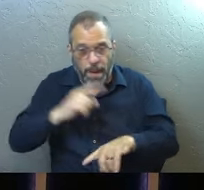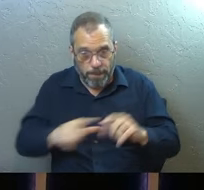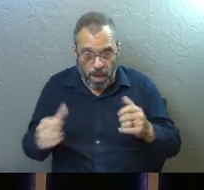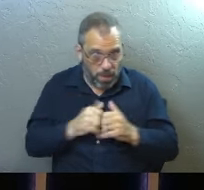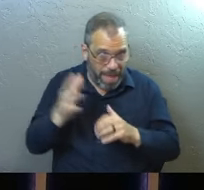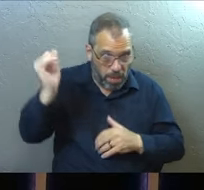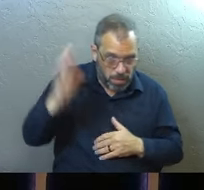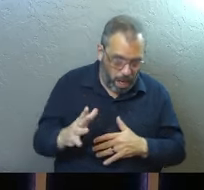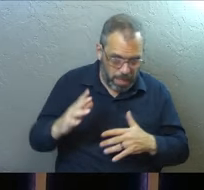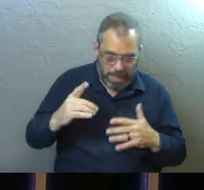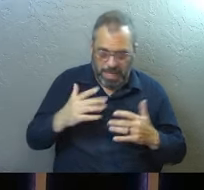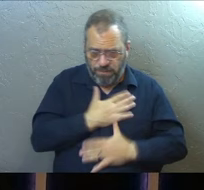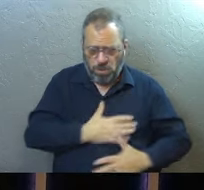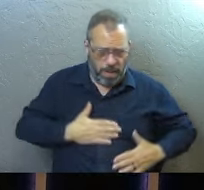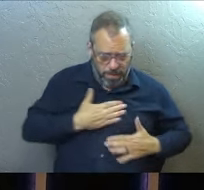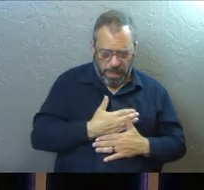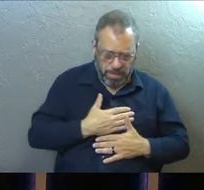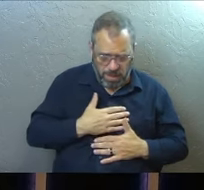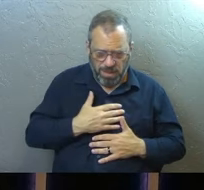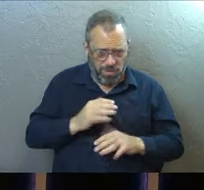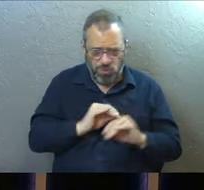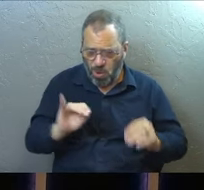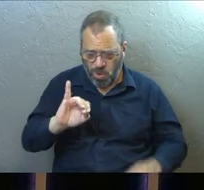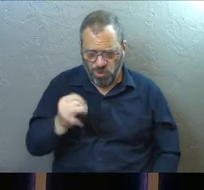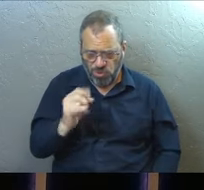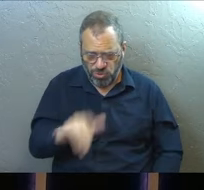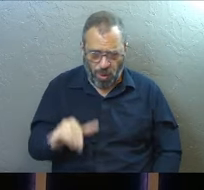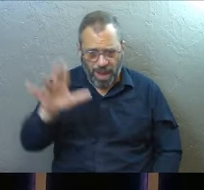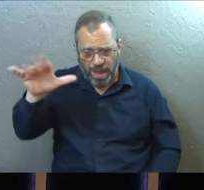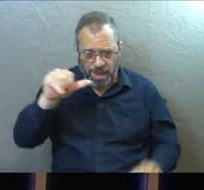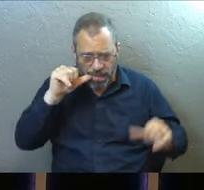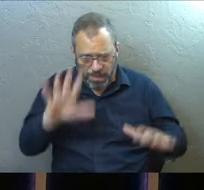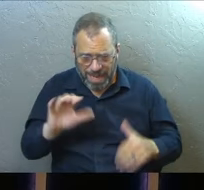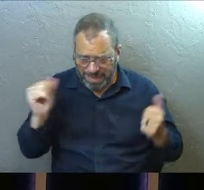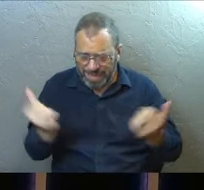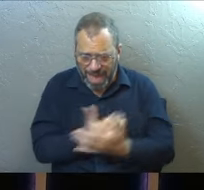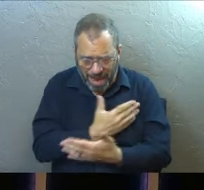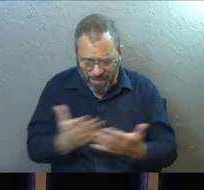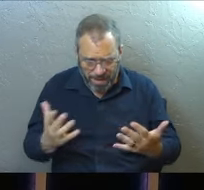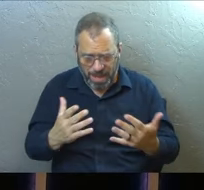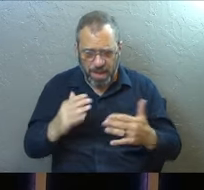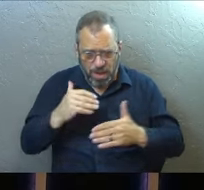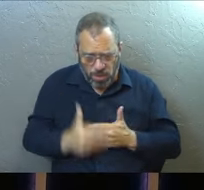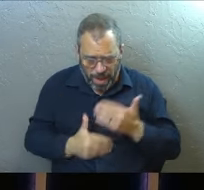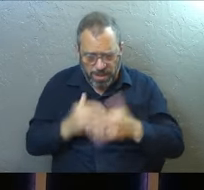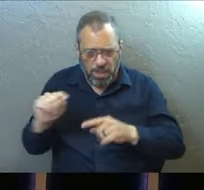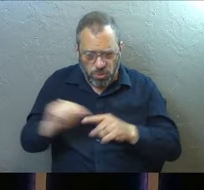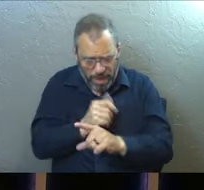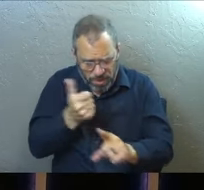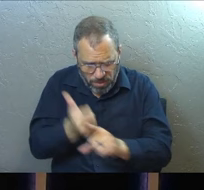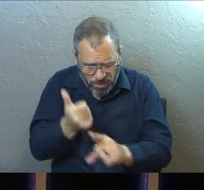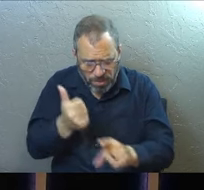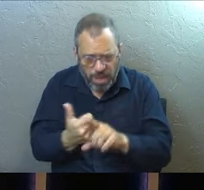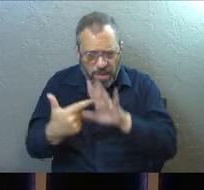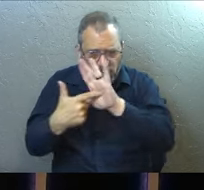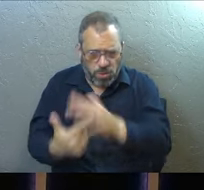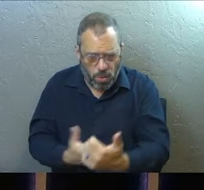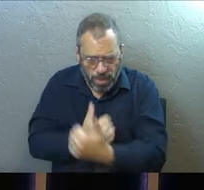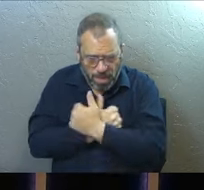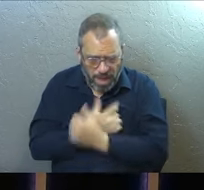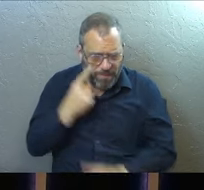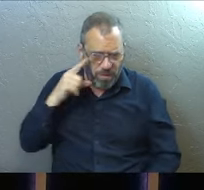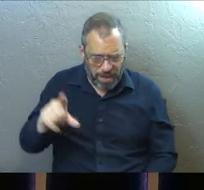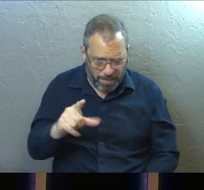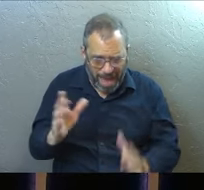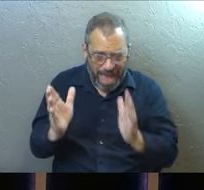But without him, even the greatest pleasures will be joyless. May he be blessed in everything. Gradually train yourself to show your love